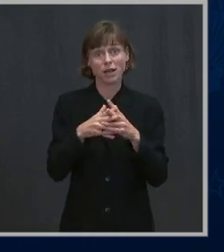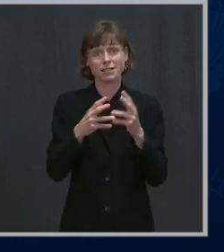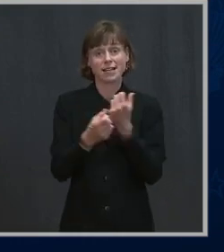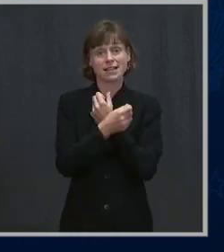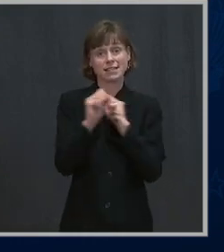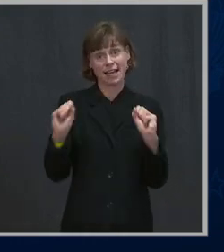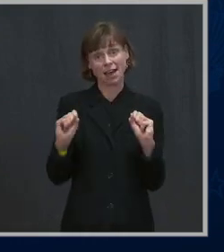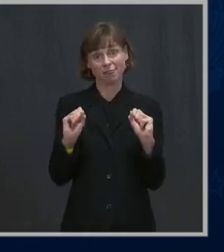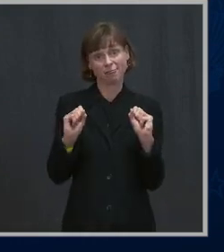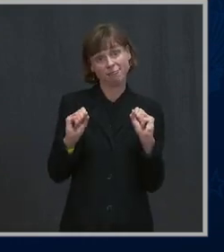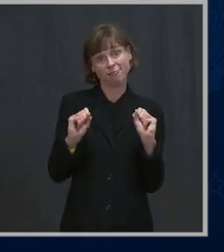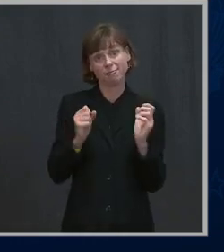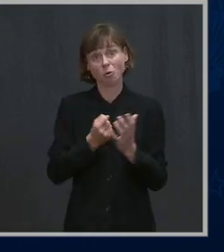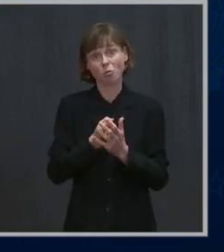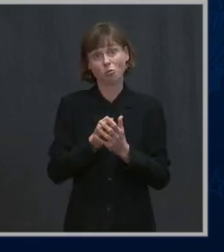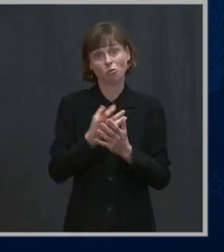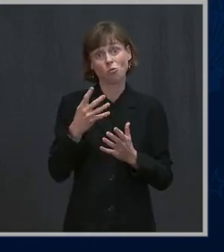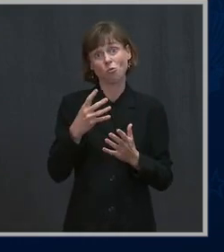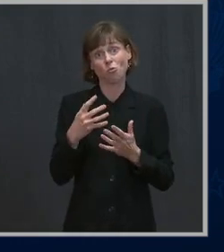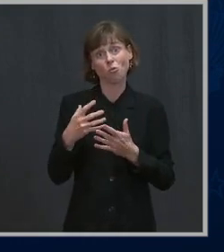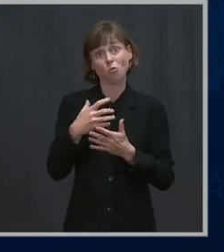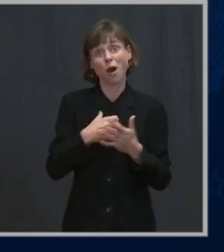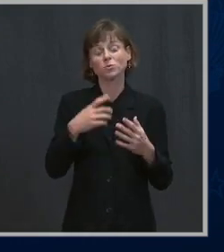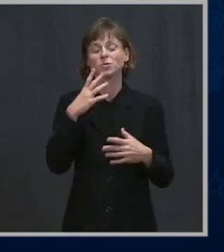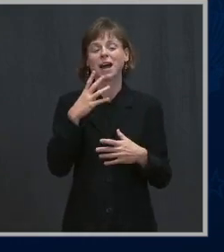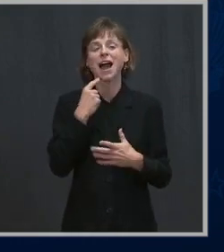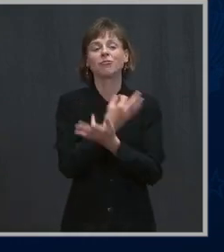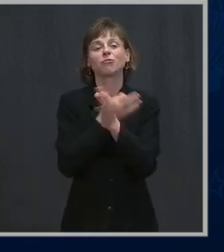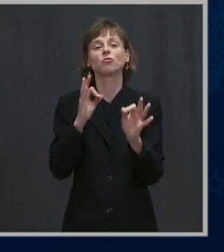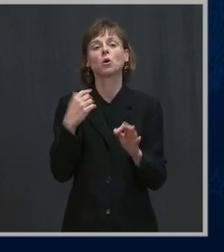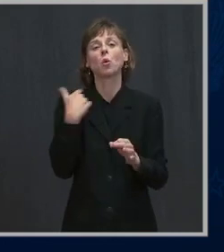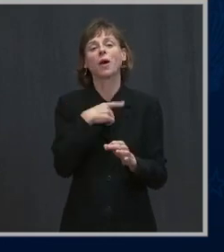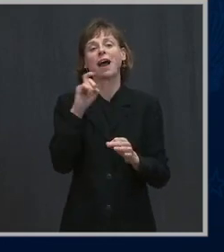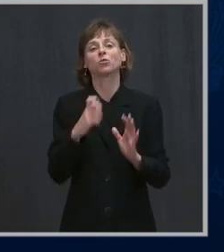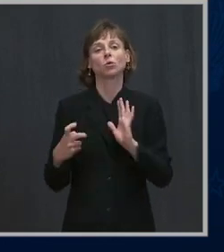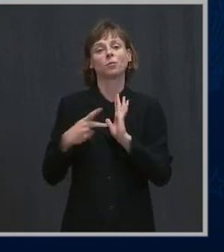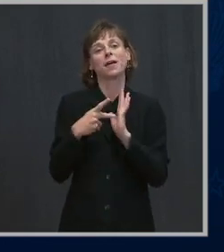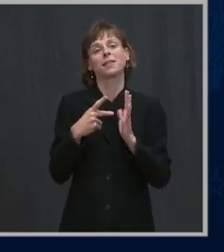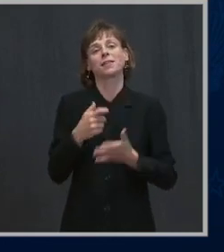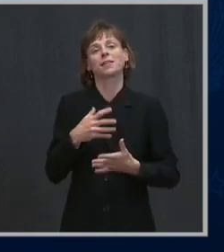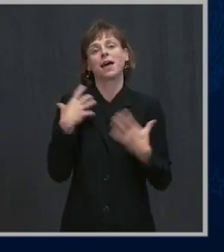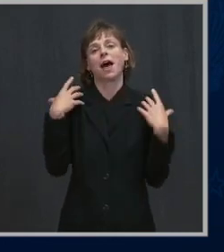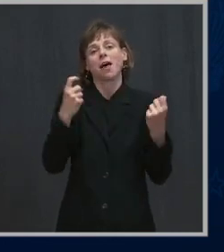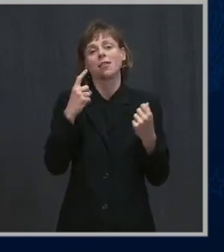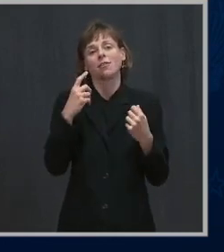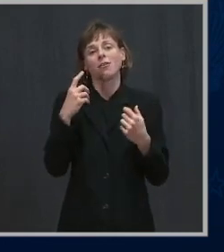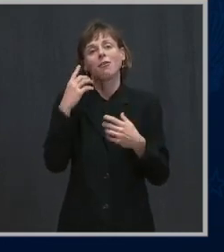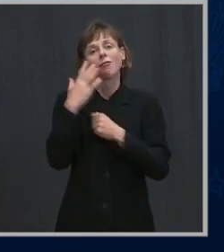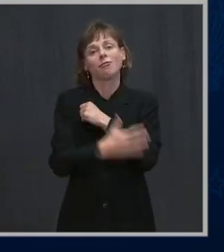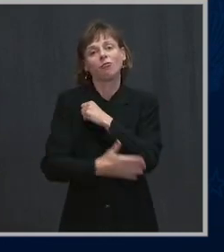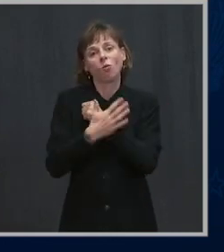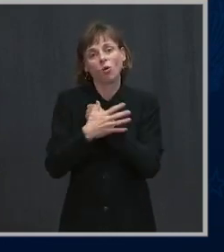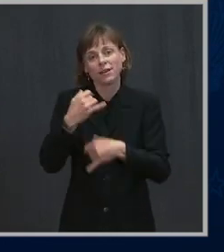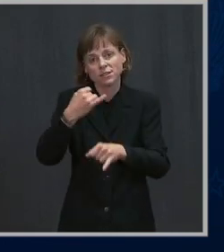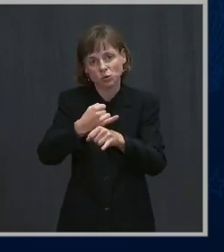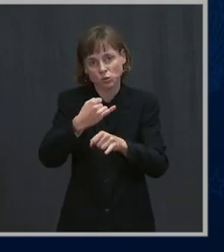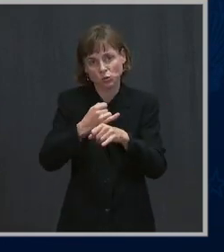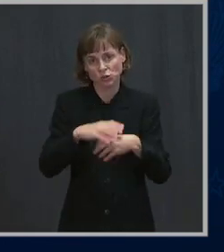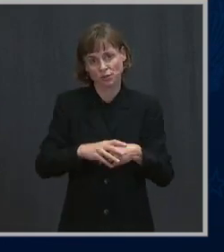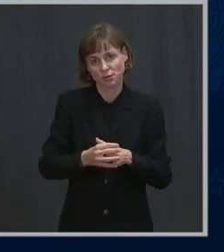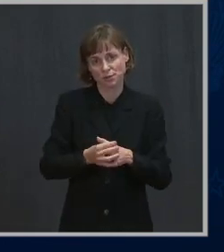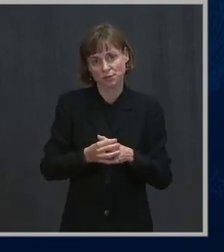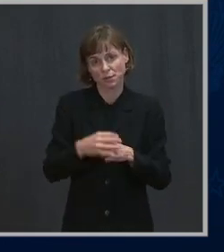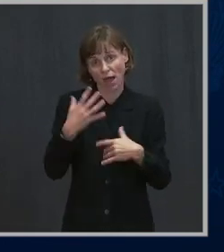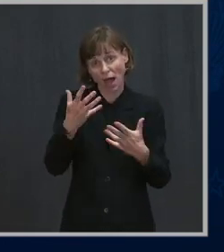free we must restore the health and morale of our foreign policy institutions i want the people